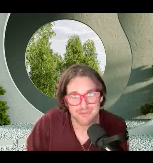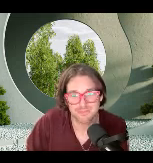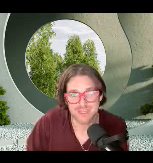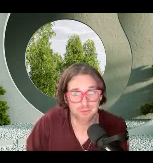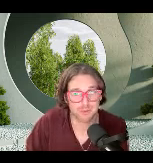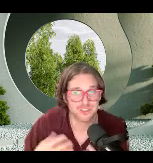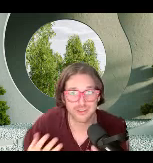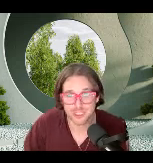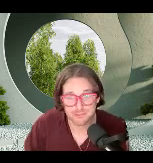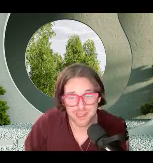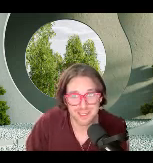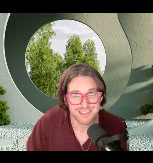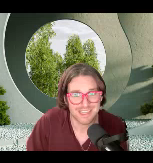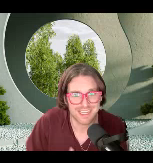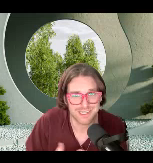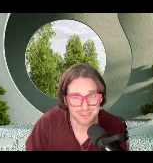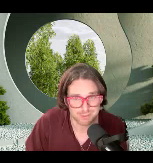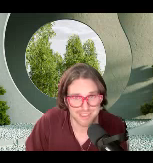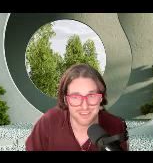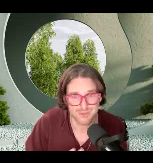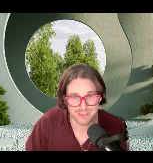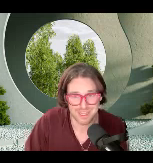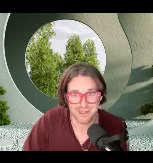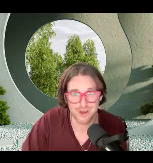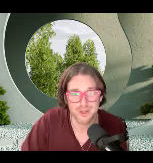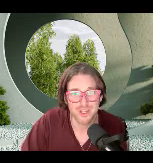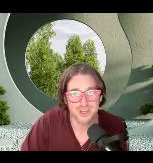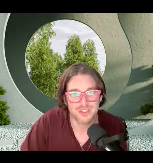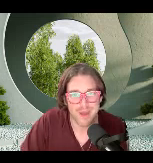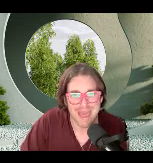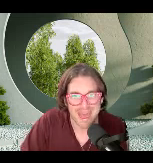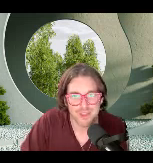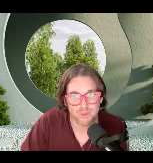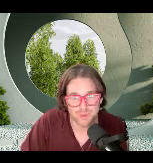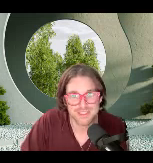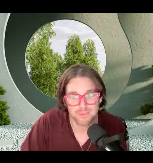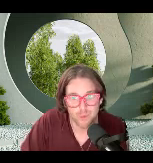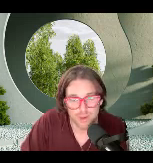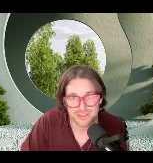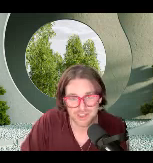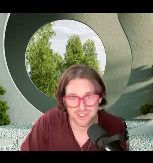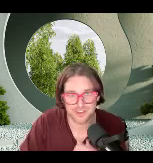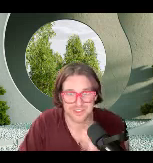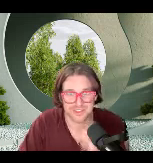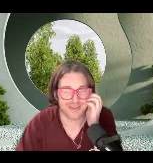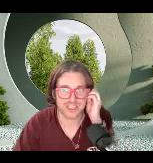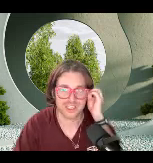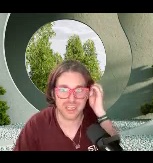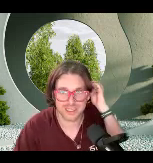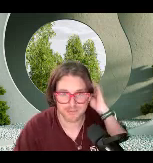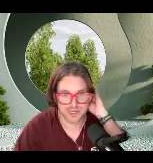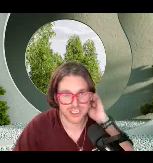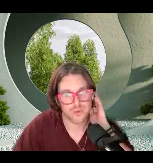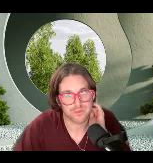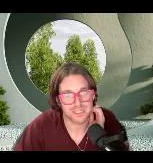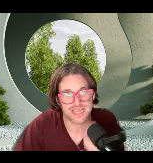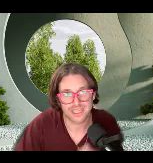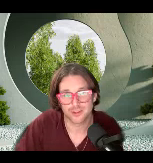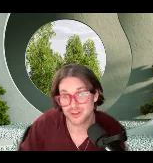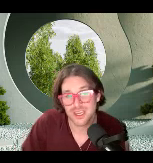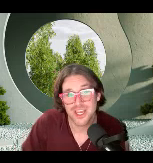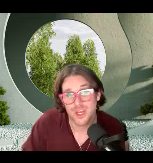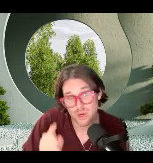learning environment, they approach the learning process, and they express what they know. So how can we support such diversity of action and expression